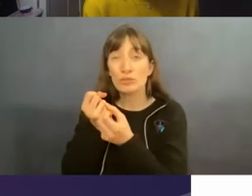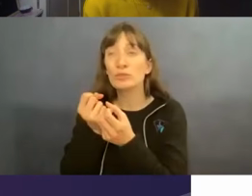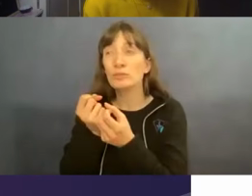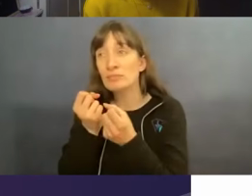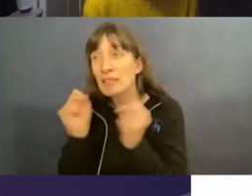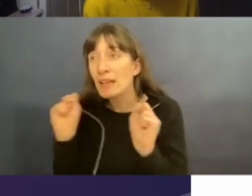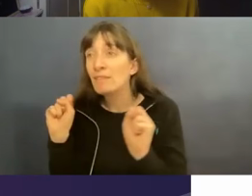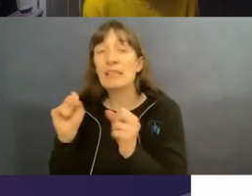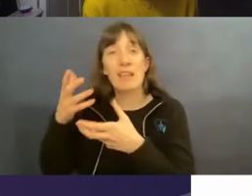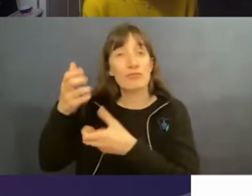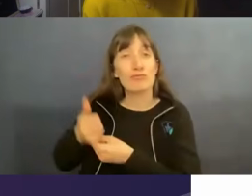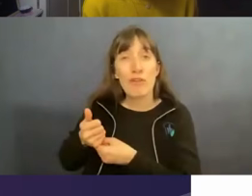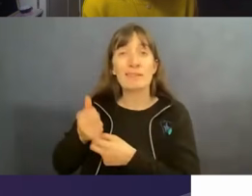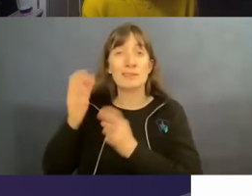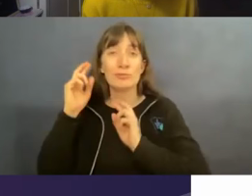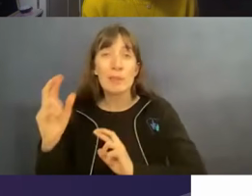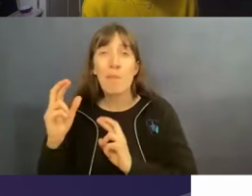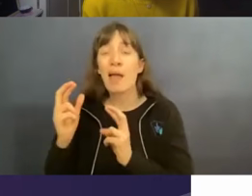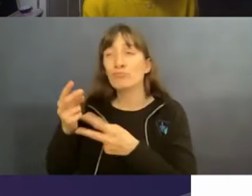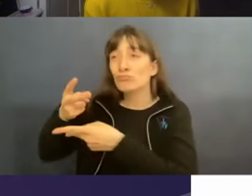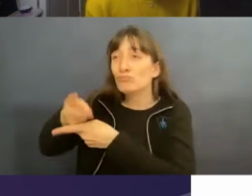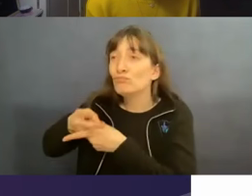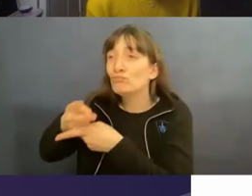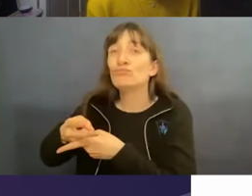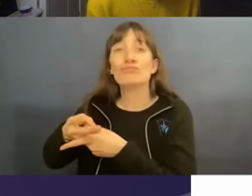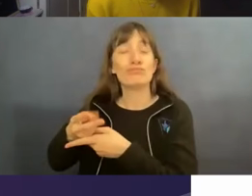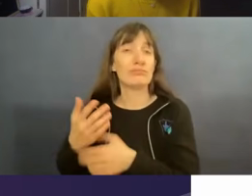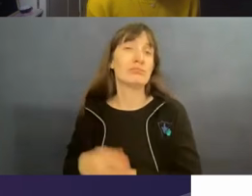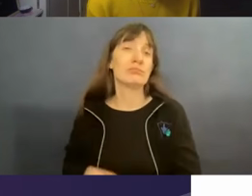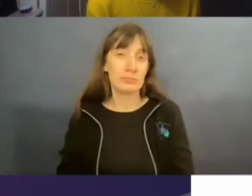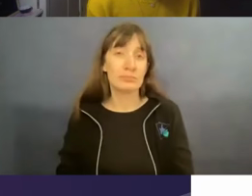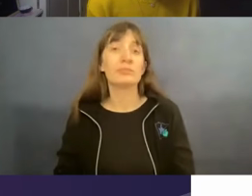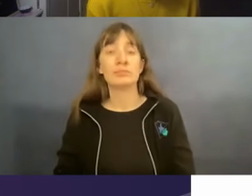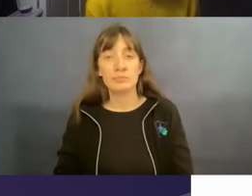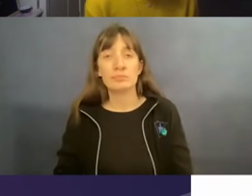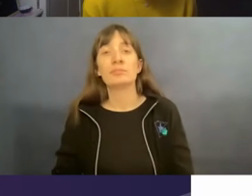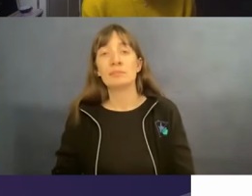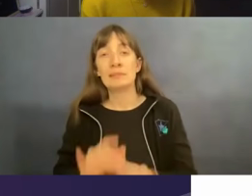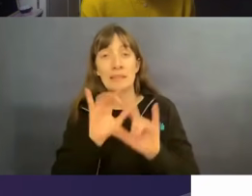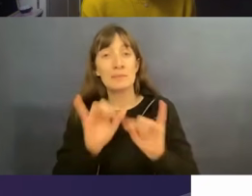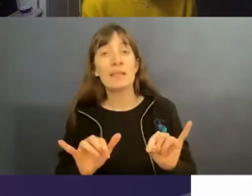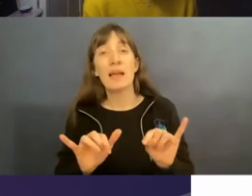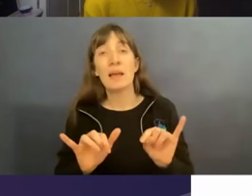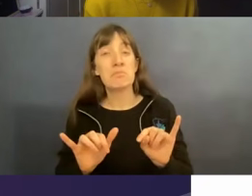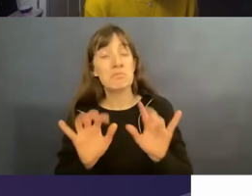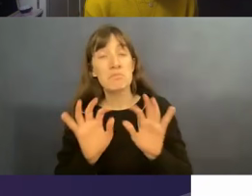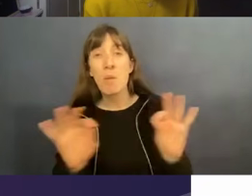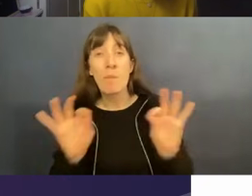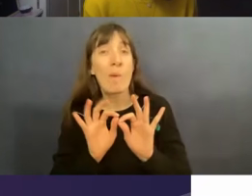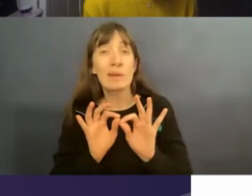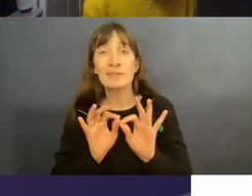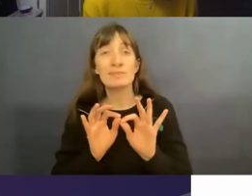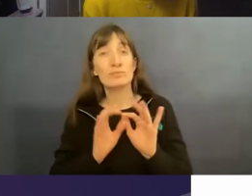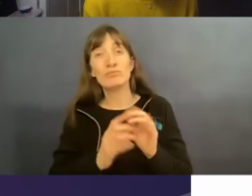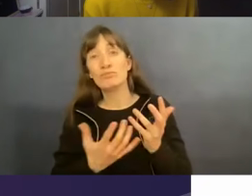and respect and affection, and again, still being able to provide, discipline or,